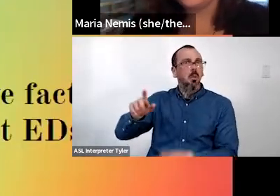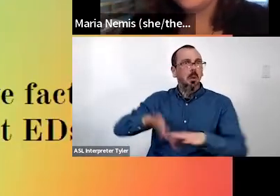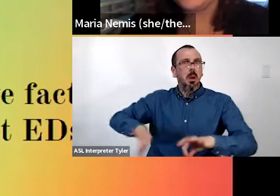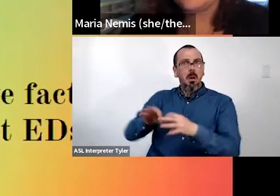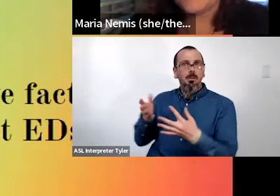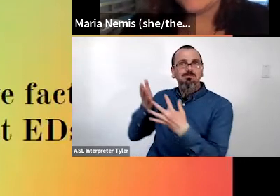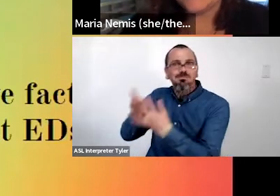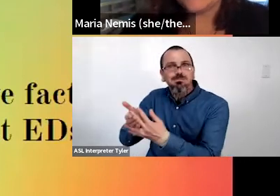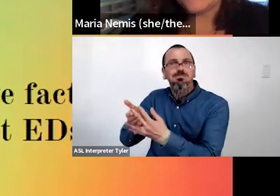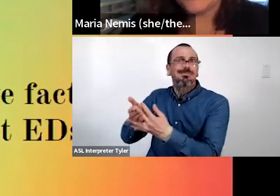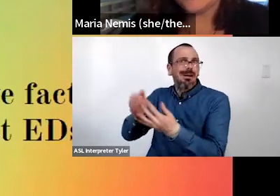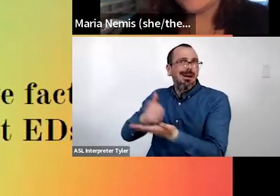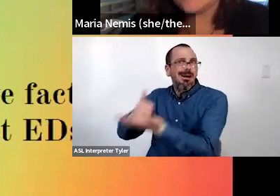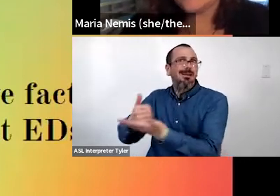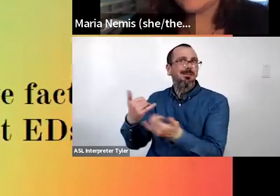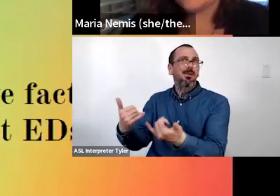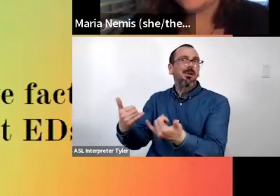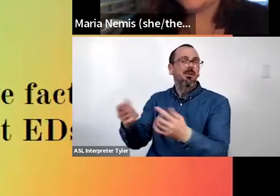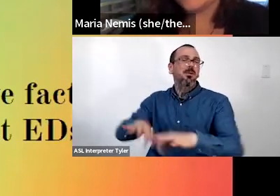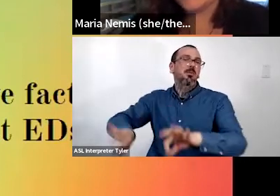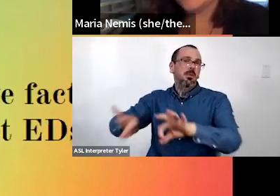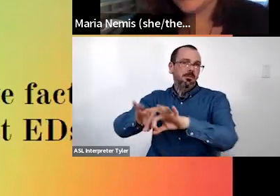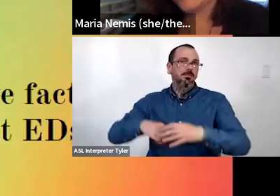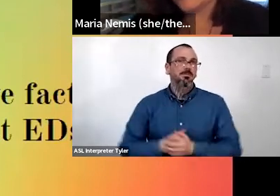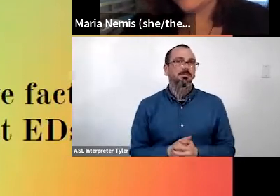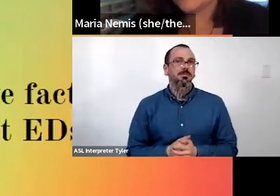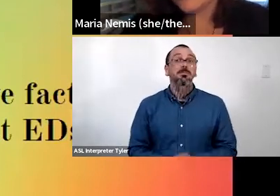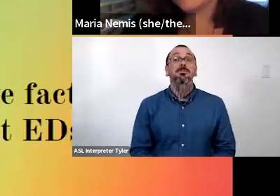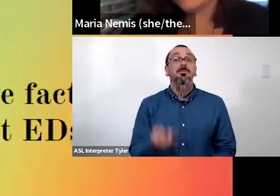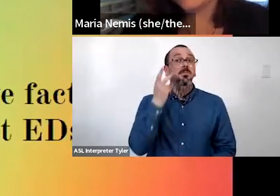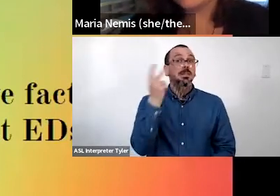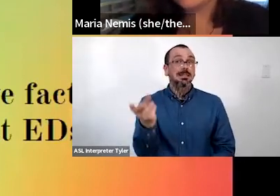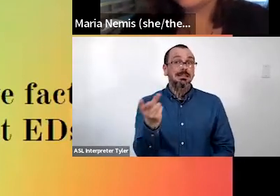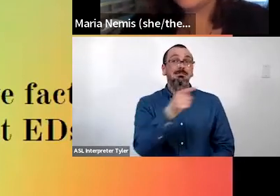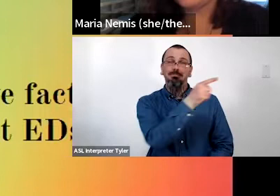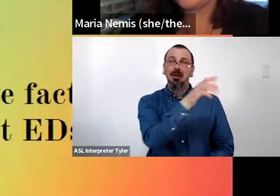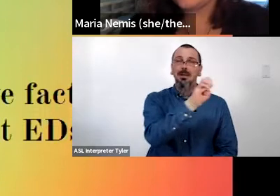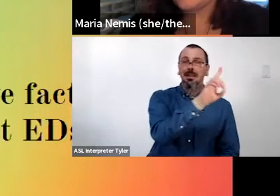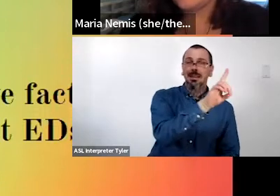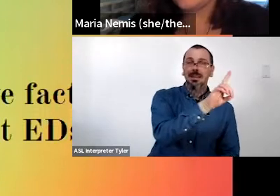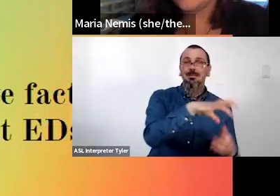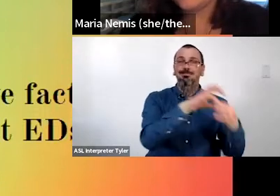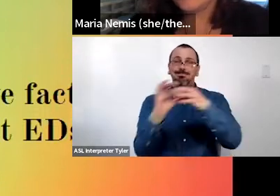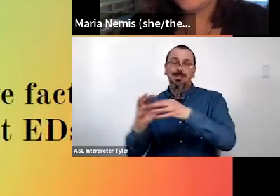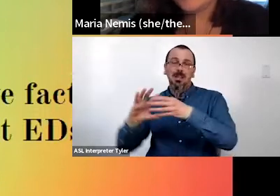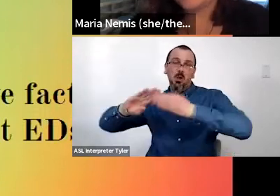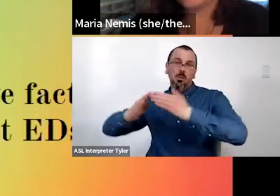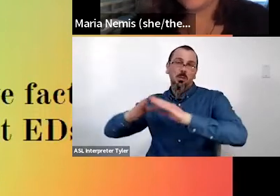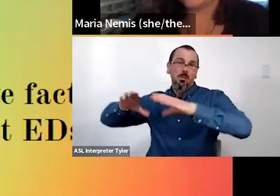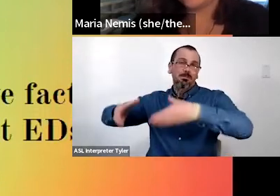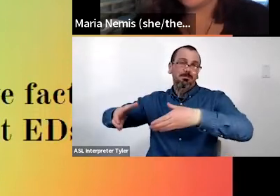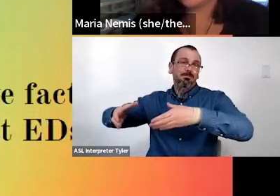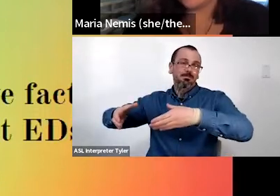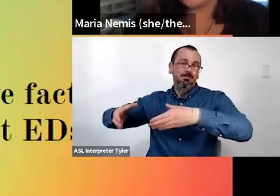So there are some risk factors for developing an ED that are specific to gender minority communities. These can be influenced in either direction by